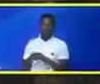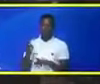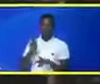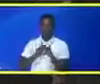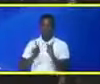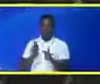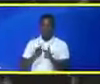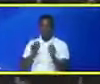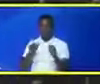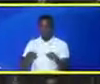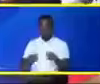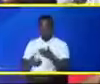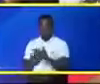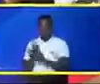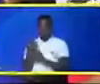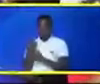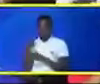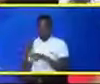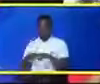Jesus a big hand clap.